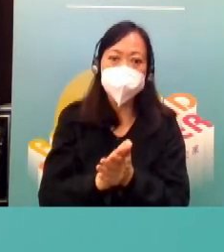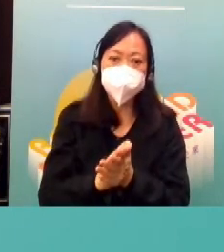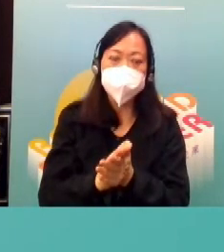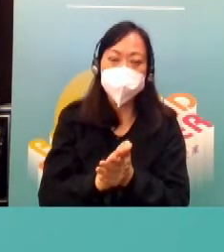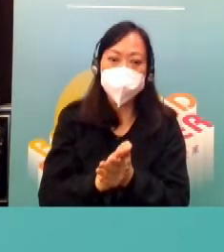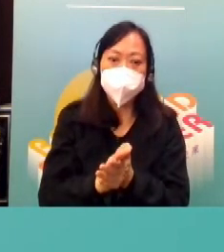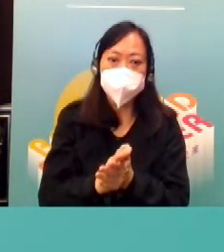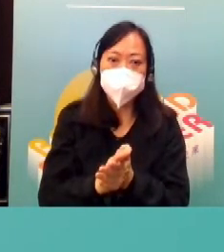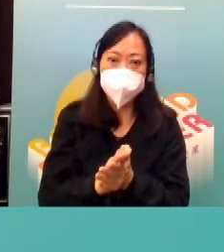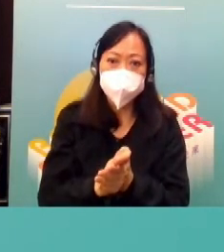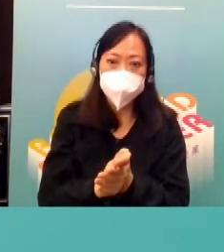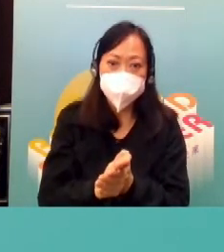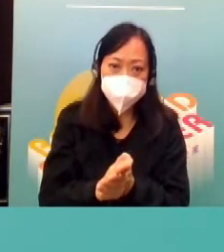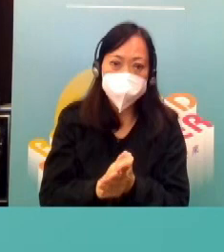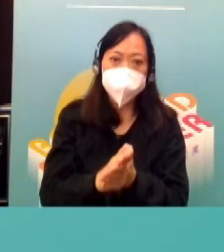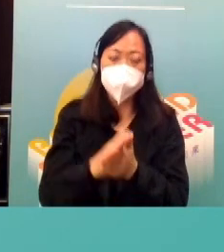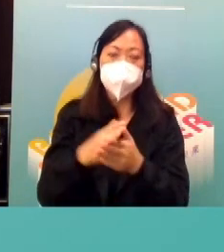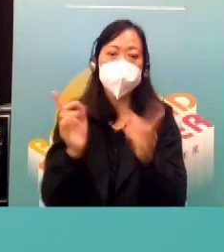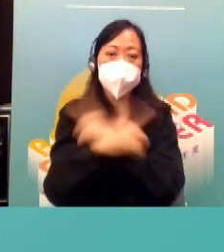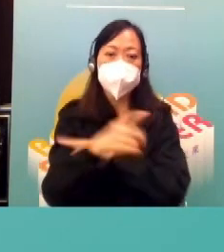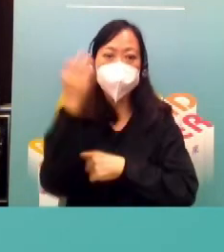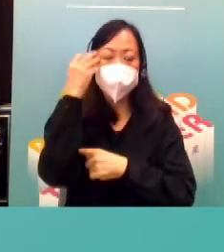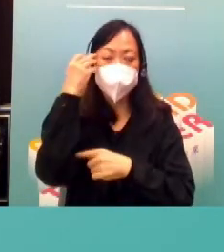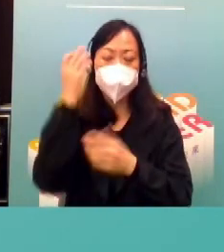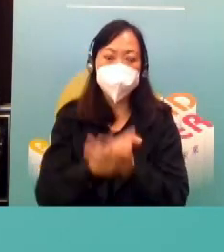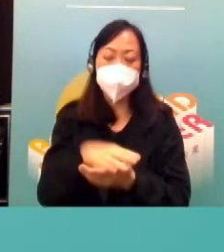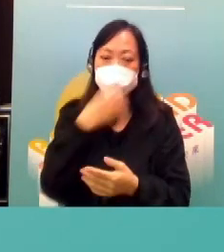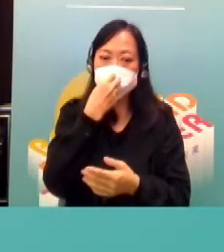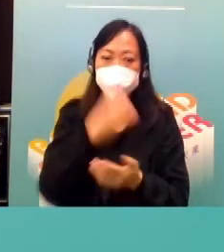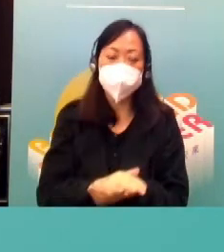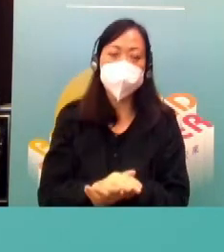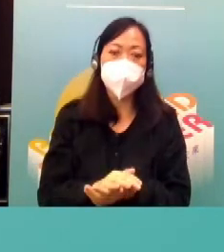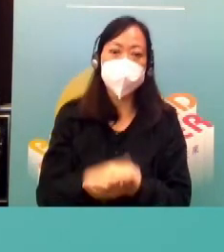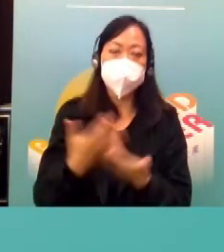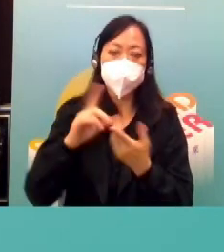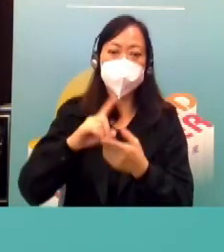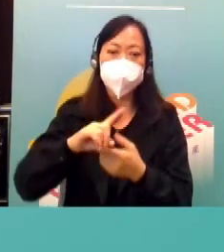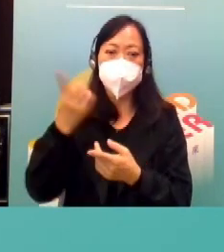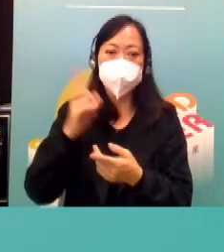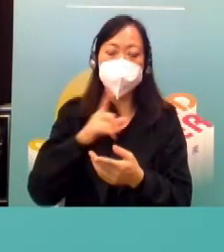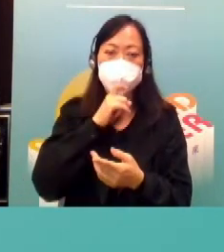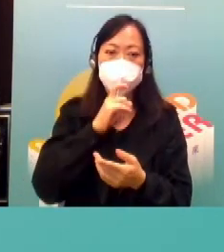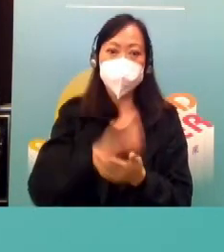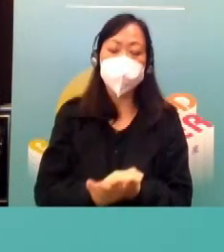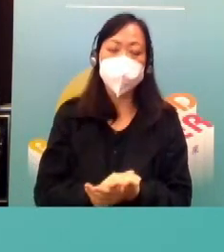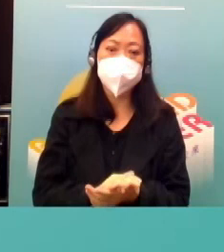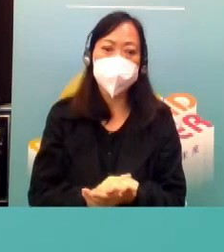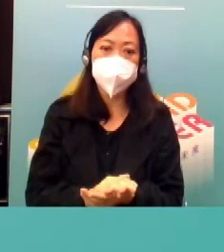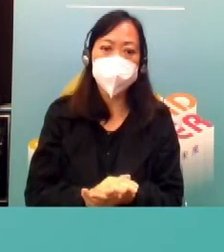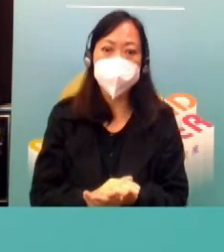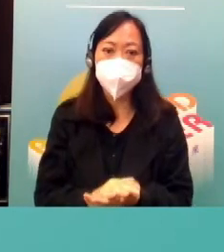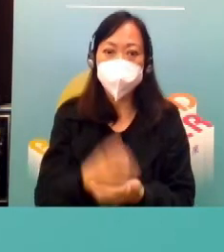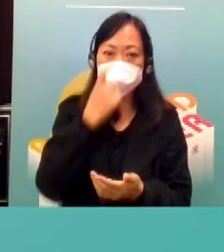Hong Kong. We also have two speakers from overseas, Maggie Low from Bridge Fund Management in the UK, as well